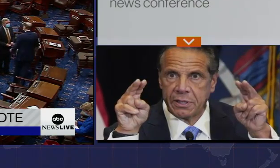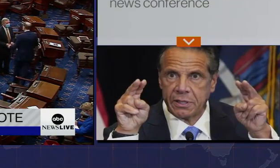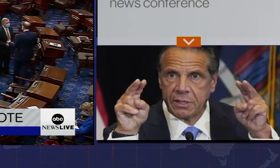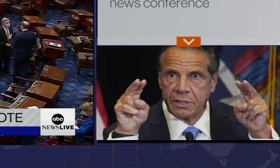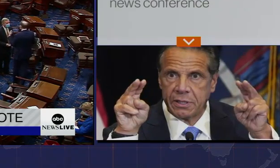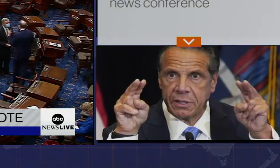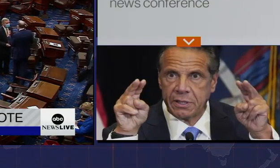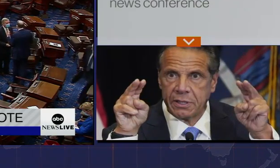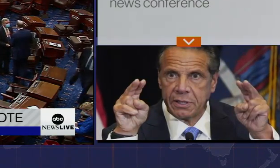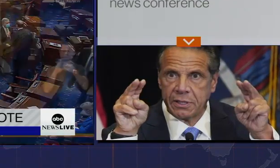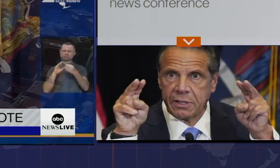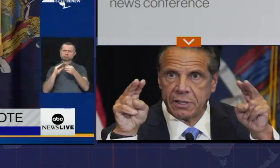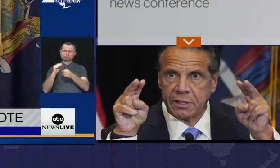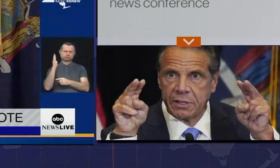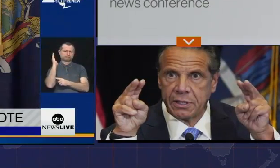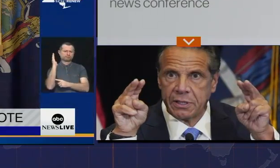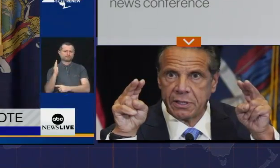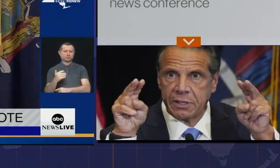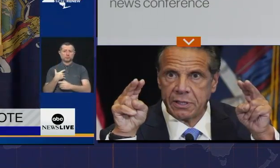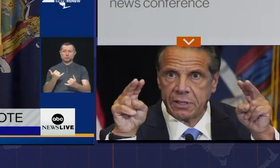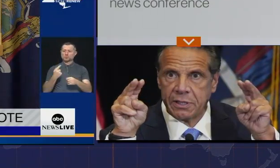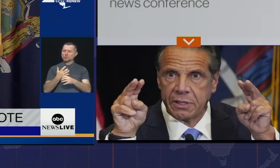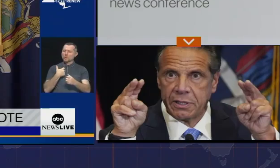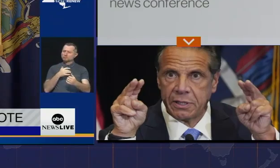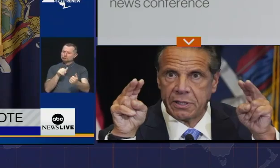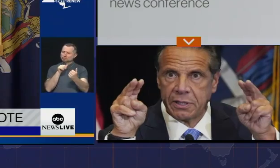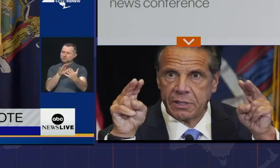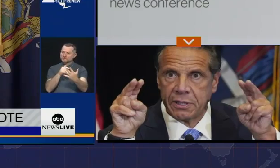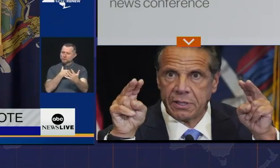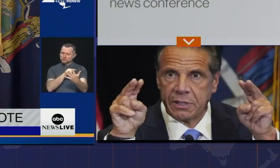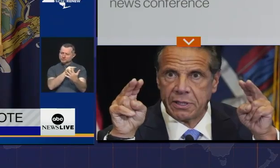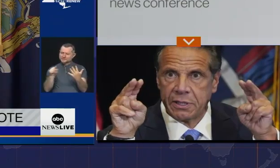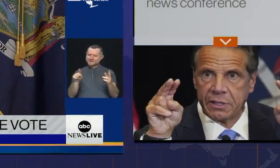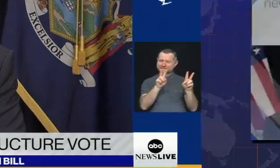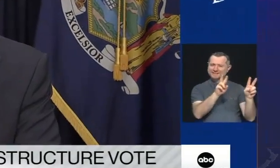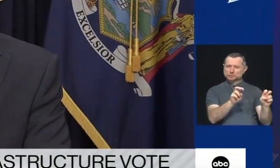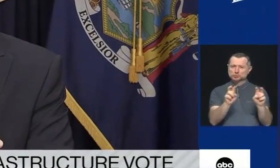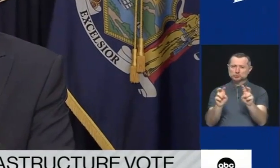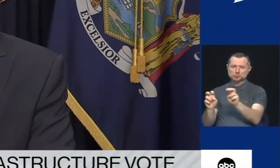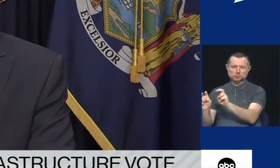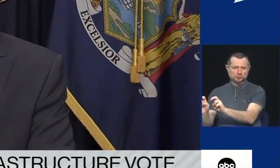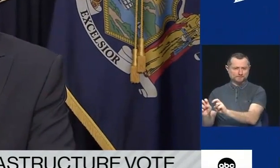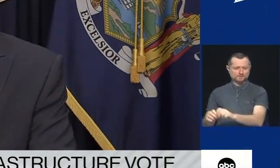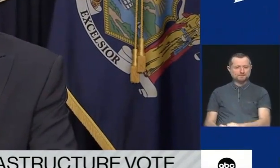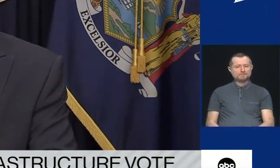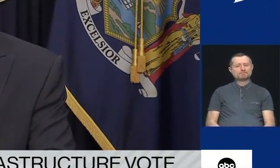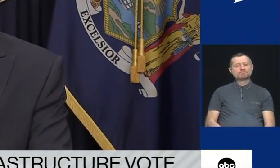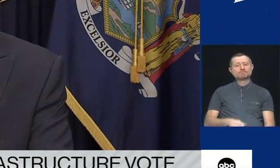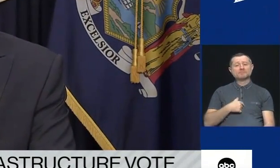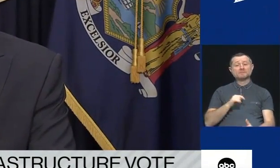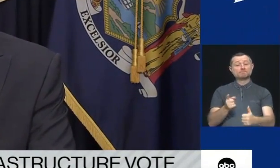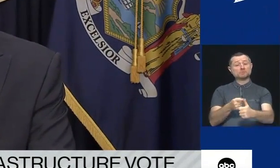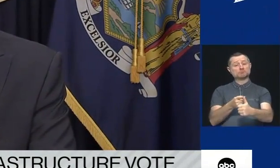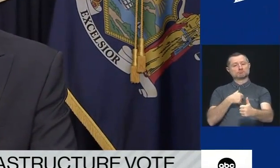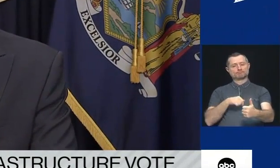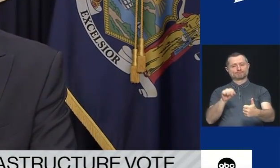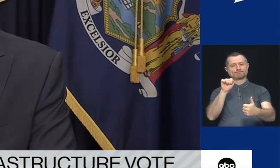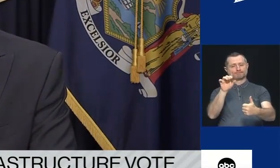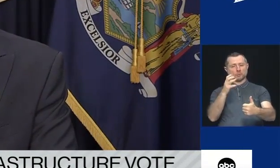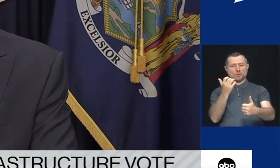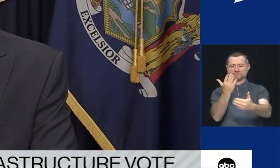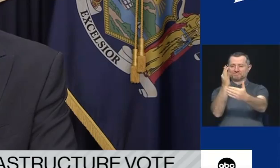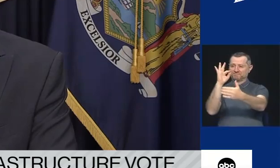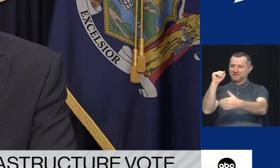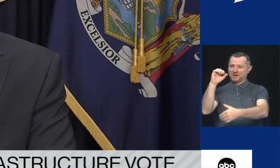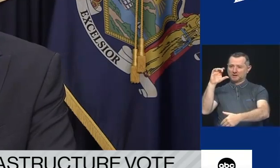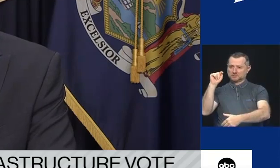I wish I knew who did it. Ms. Cantwell. Straight to embattled New York Governor Andrew Cuomo delivering remarks right now. First time we've